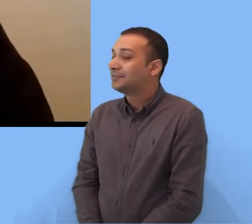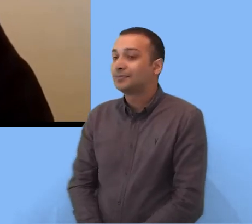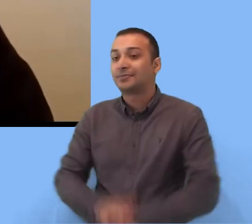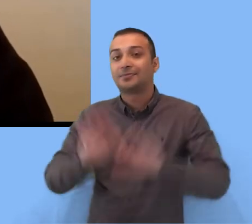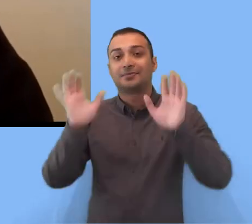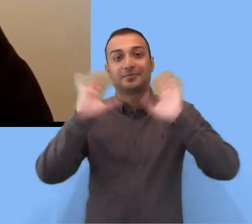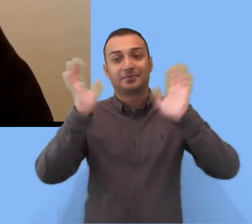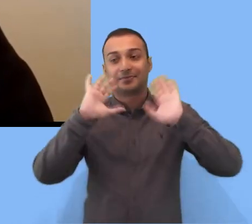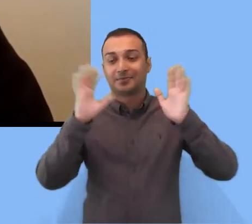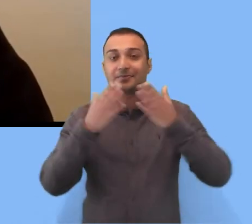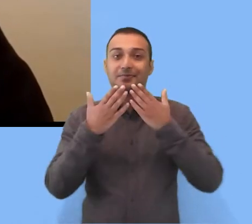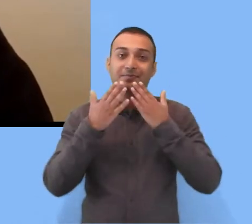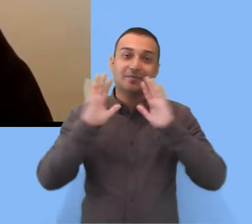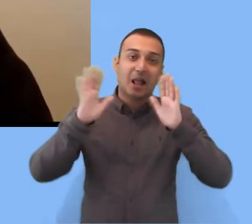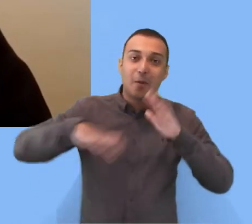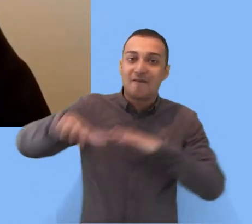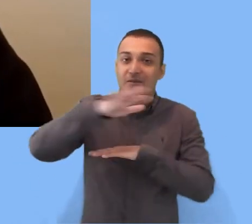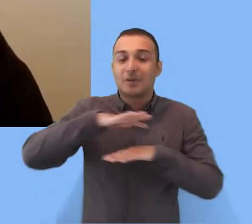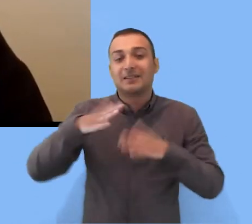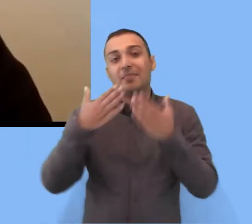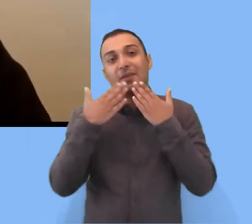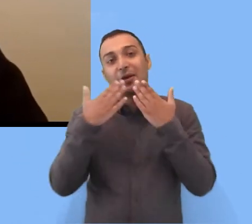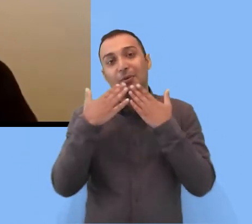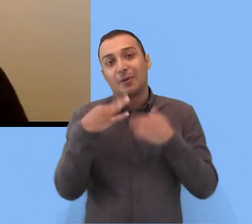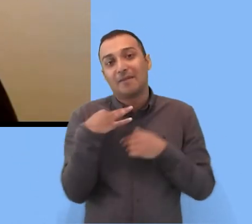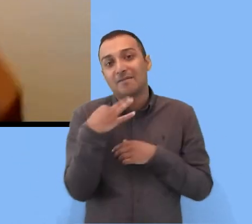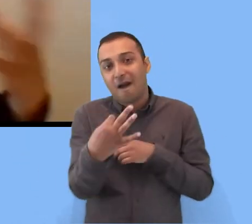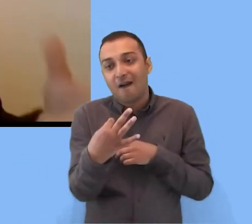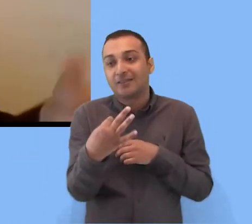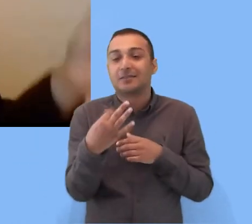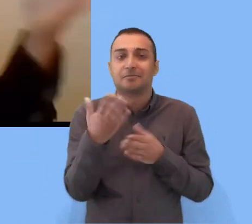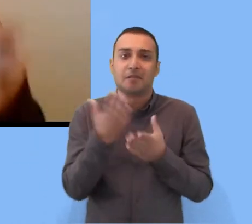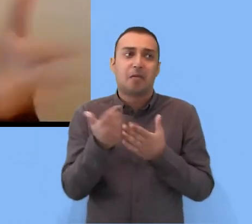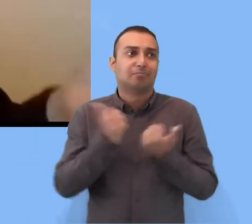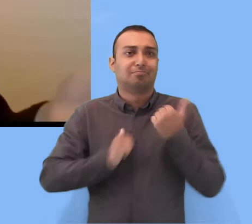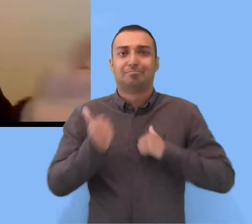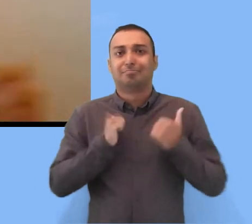Thank you very much for Tapestry for inviting me. Really honoured to be